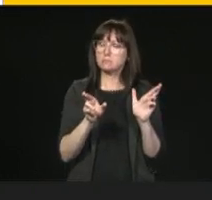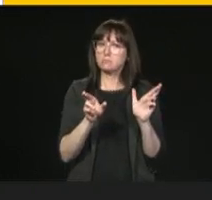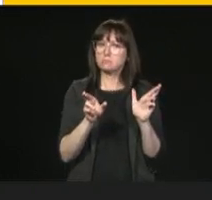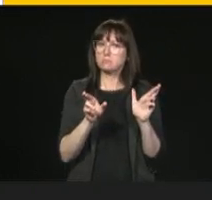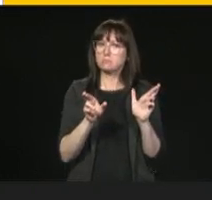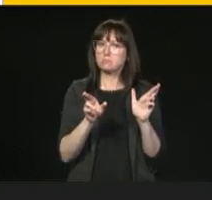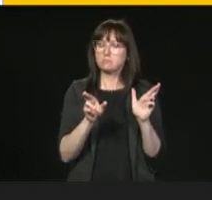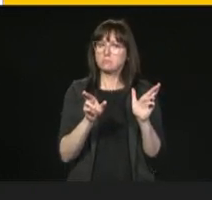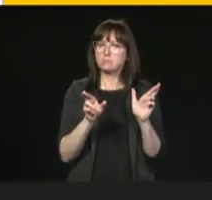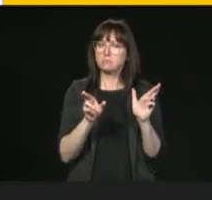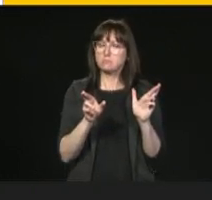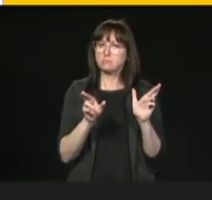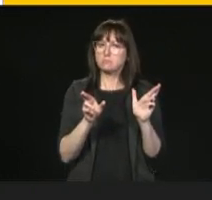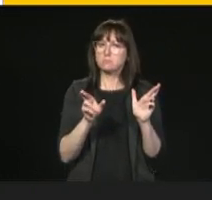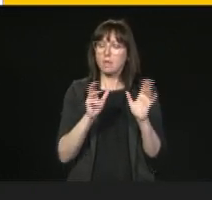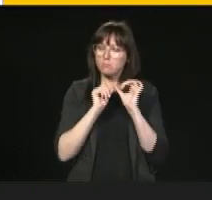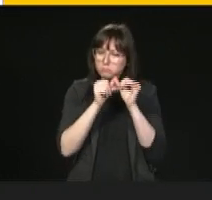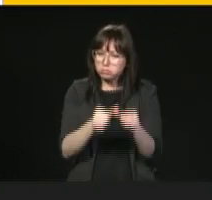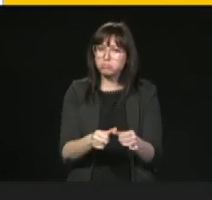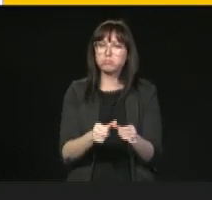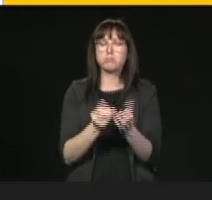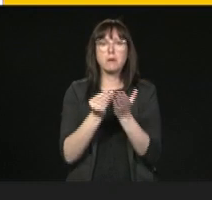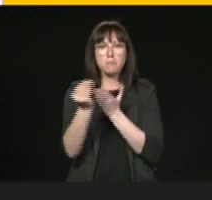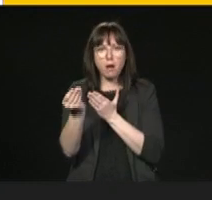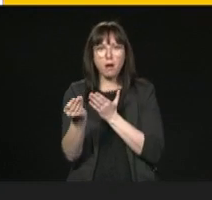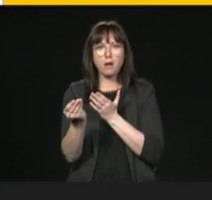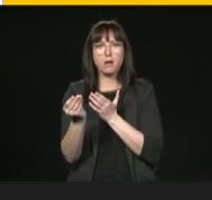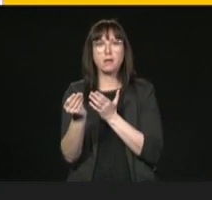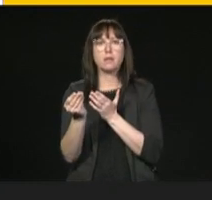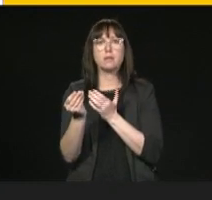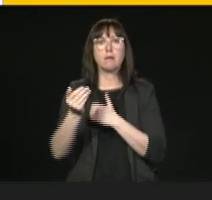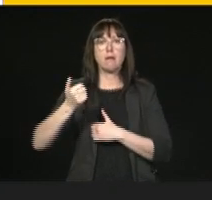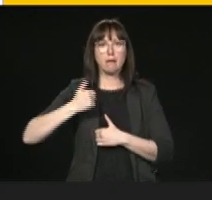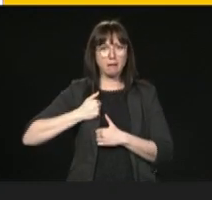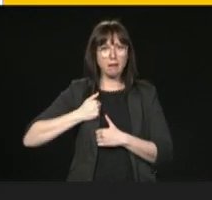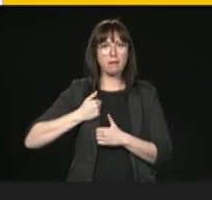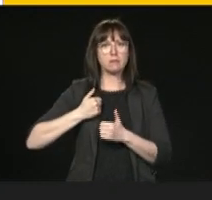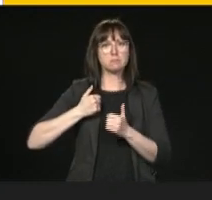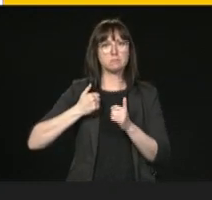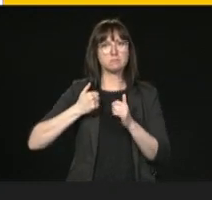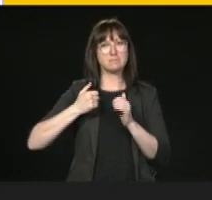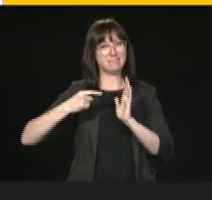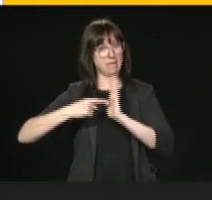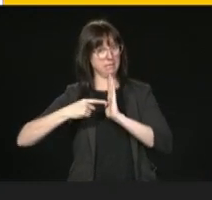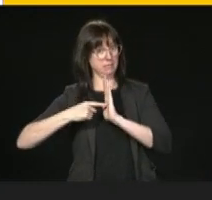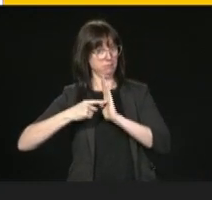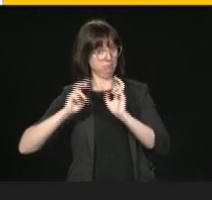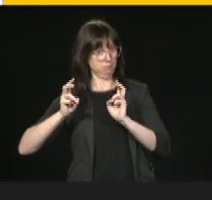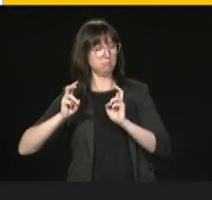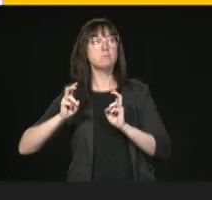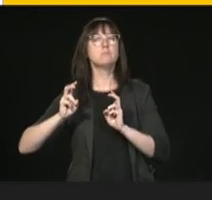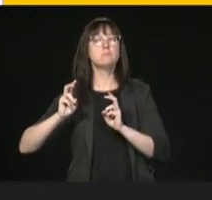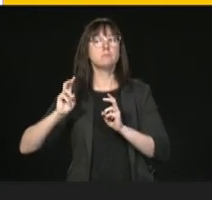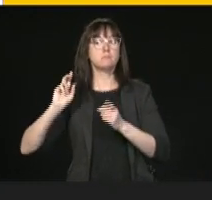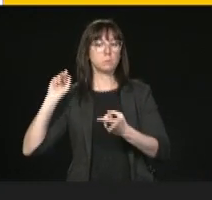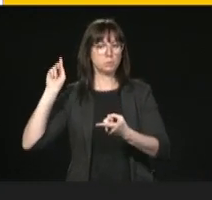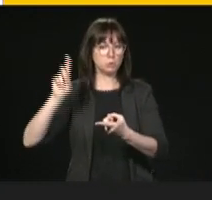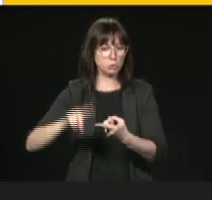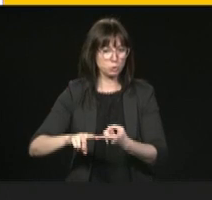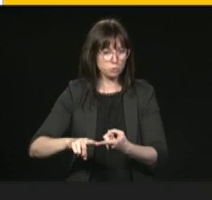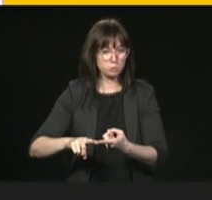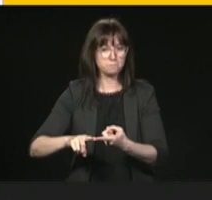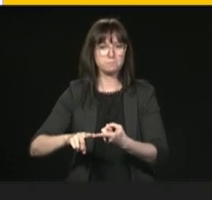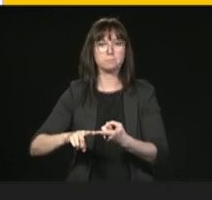buy Government of Canada debt until such time as we have a recovery in the economy well